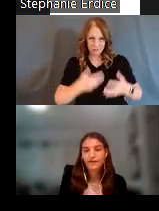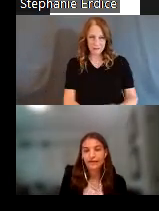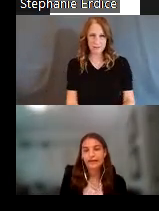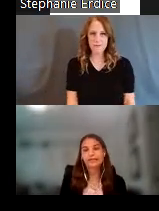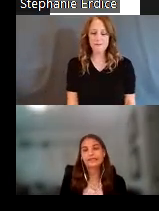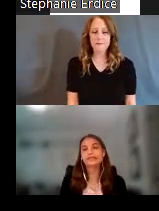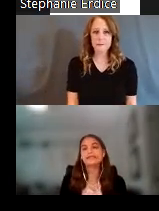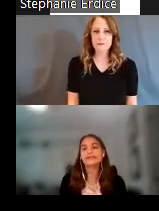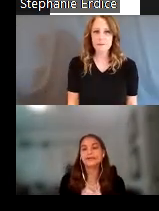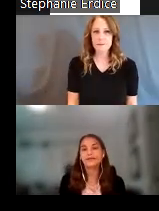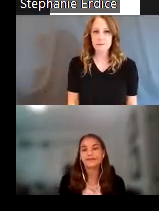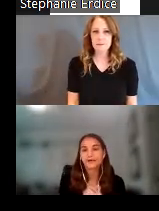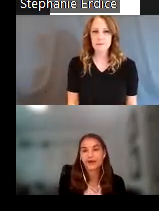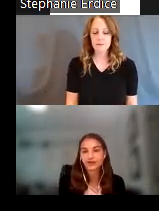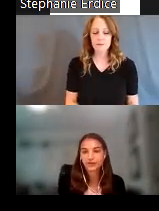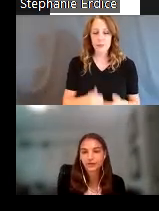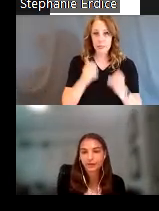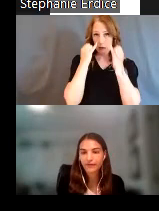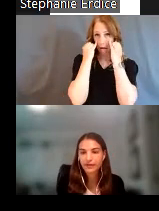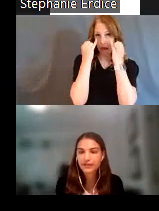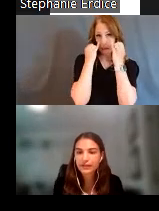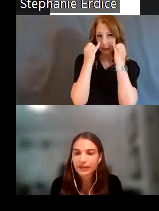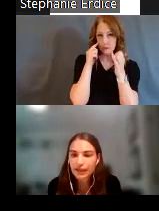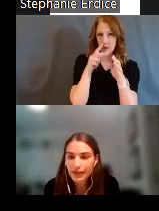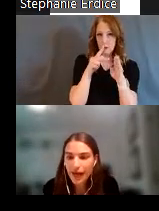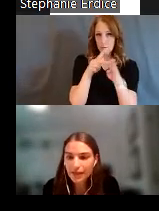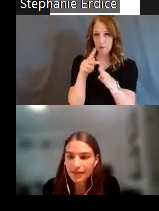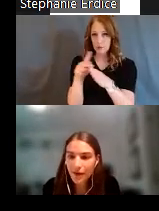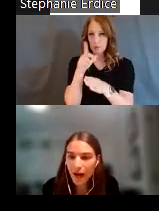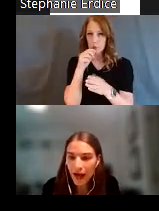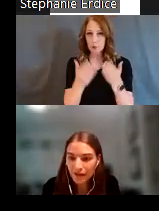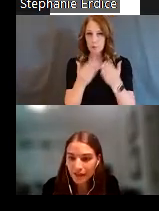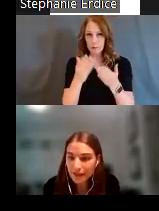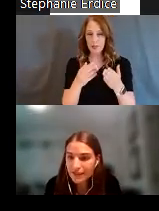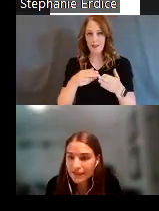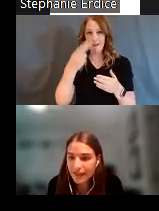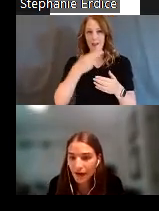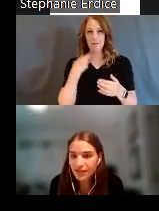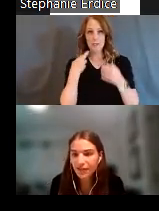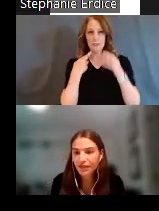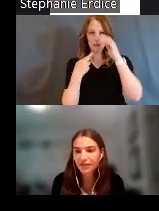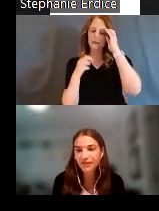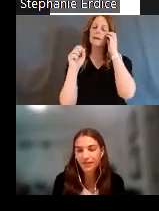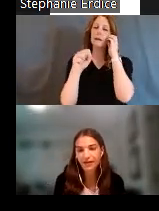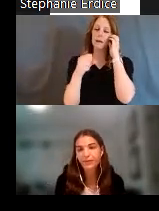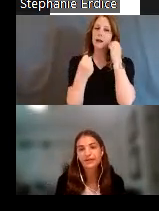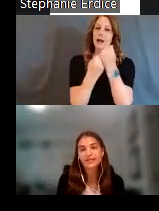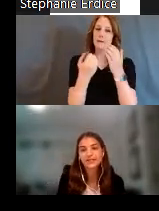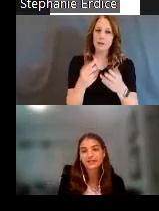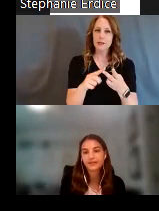Anyone have any ideas of professionals who may be at risk? Yes, so advocates,